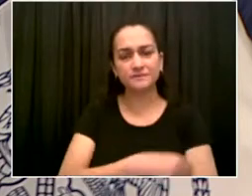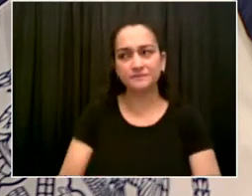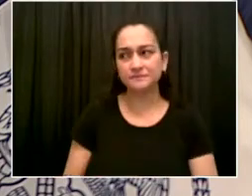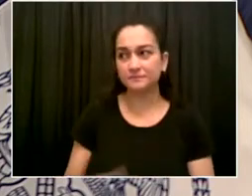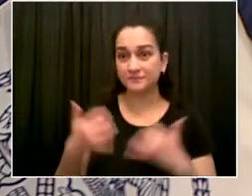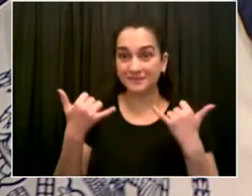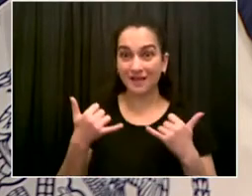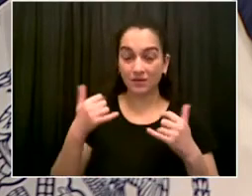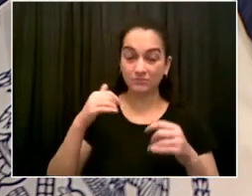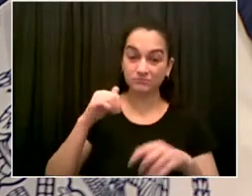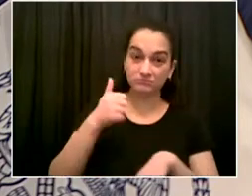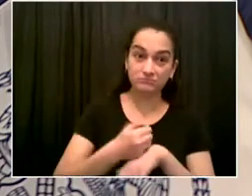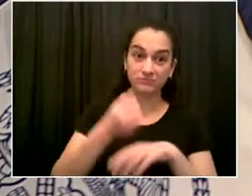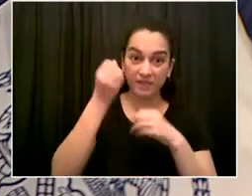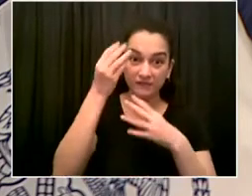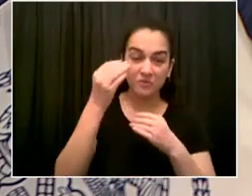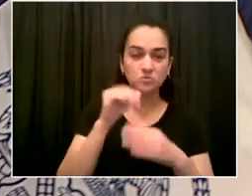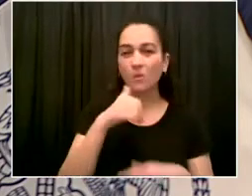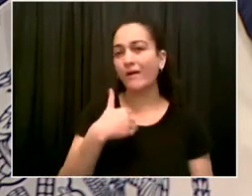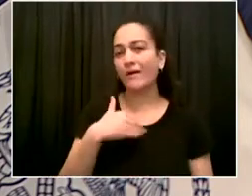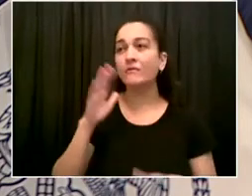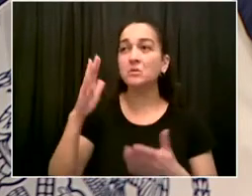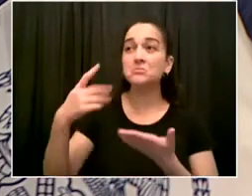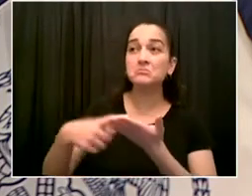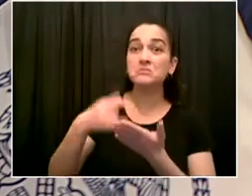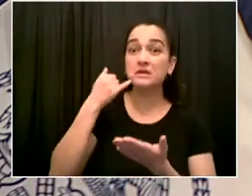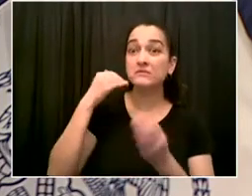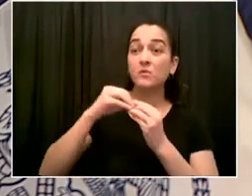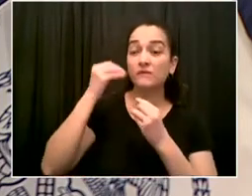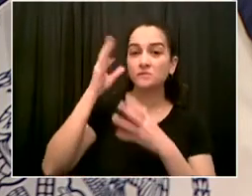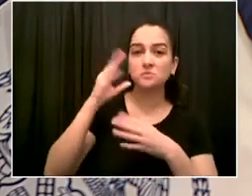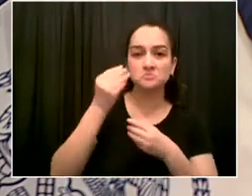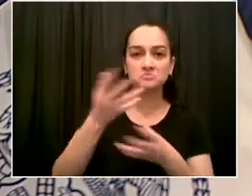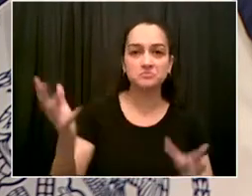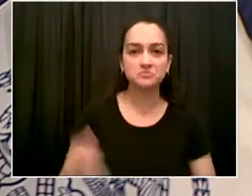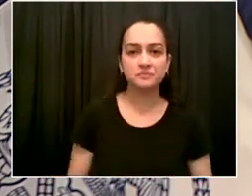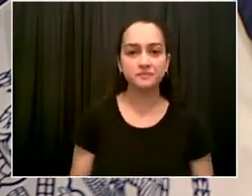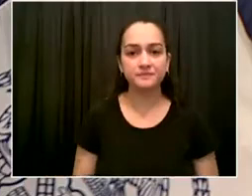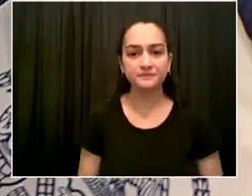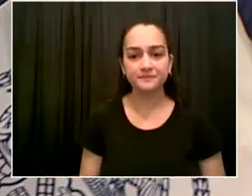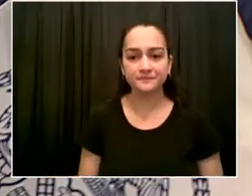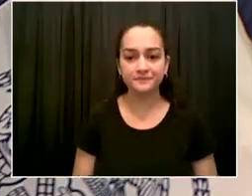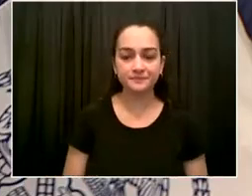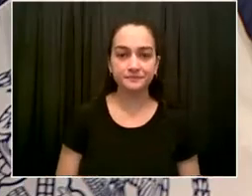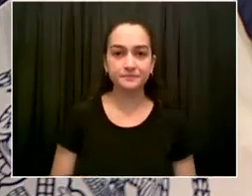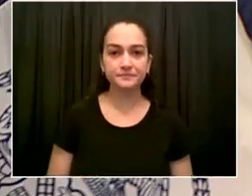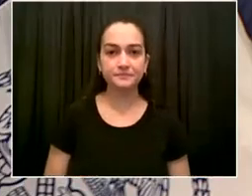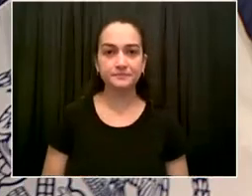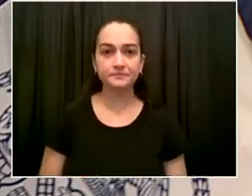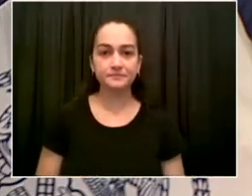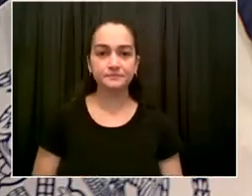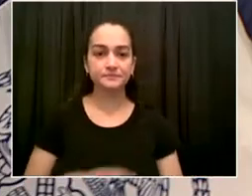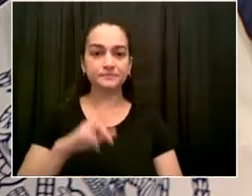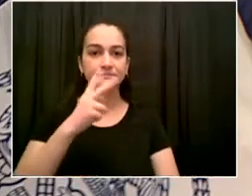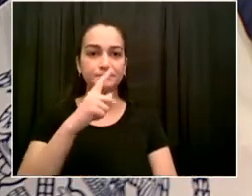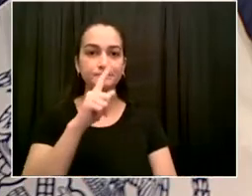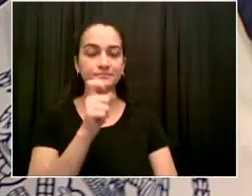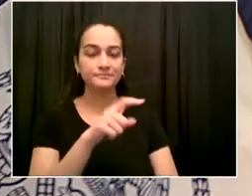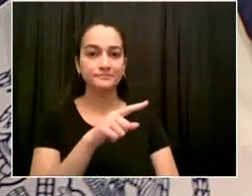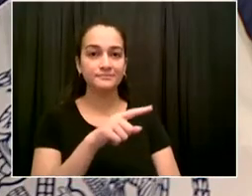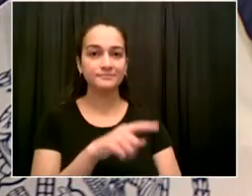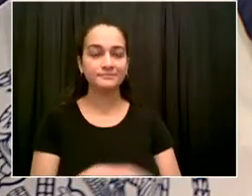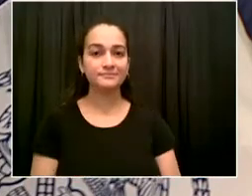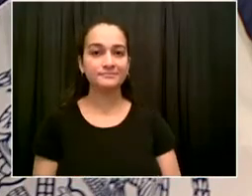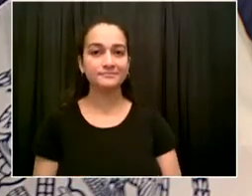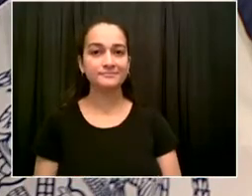Mayor, I know you spoke about the fact that having to show proof of vaccination at restaurants